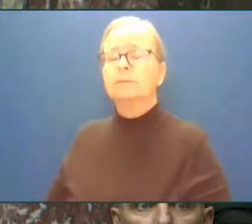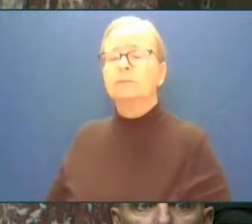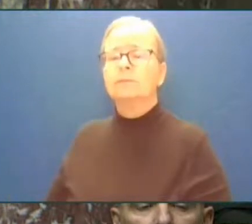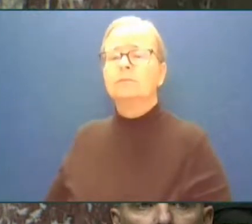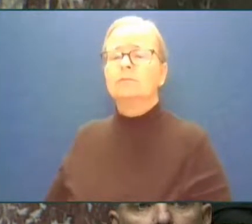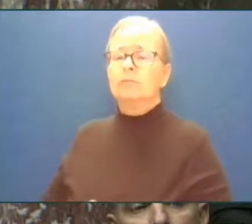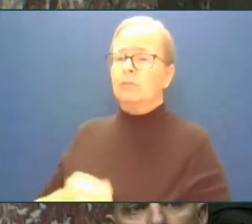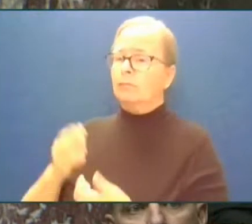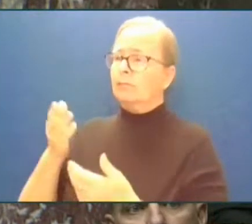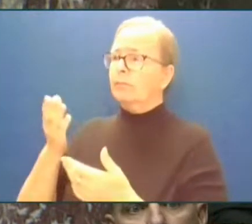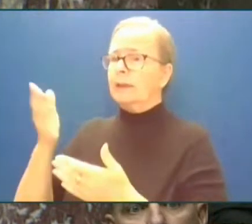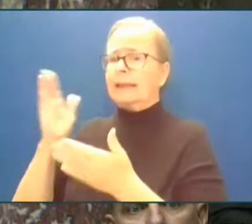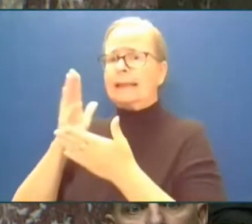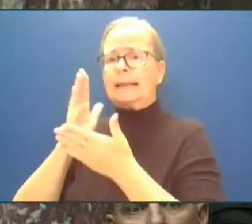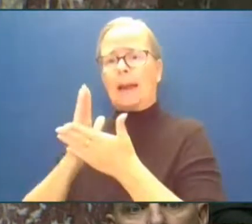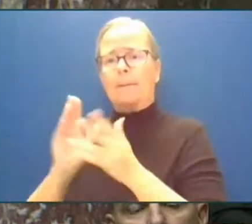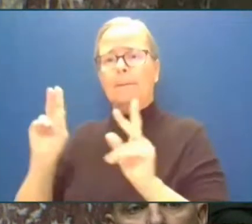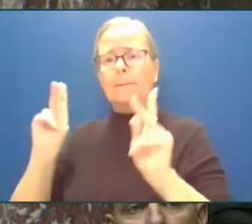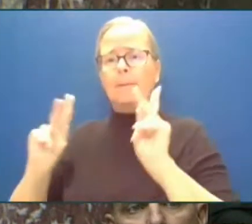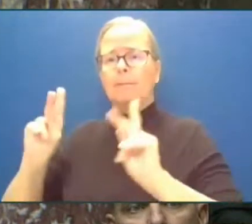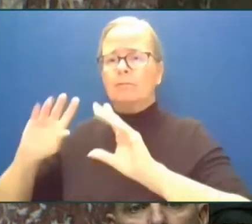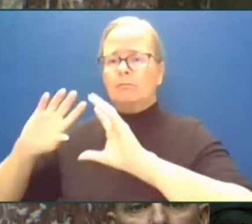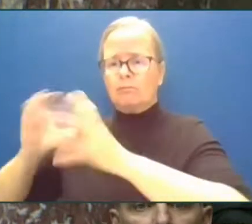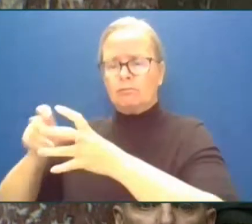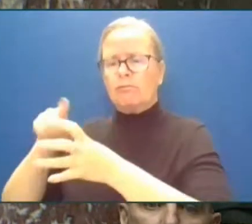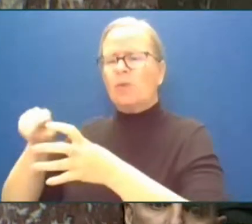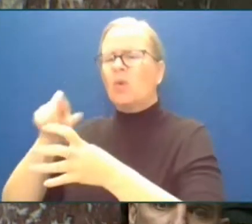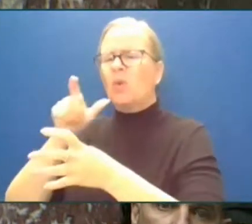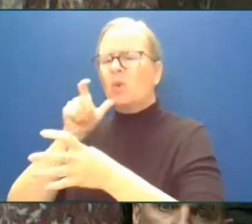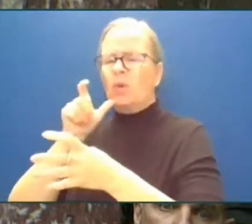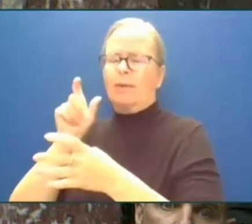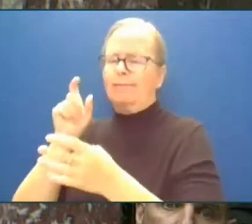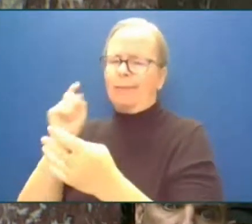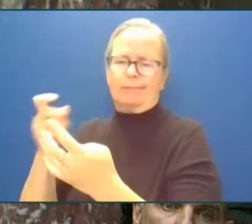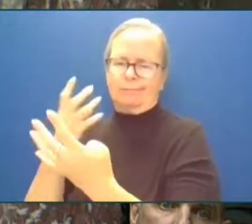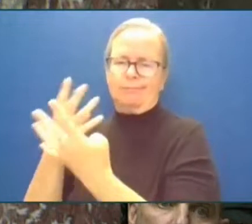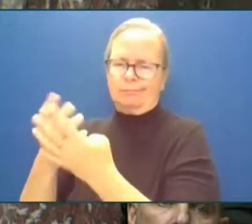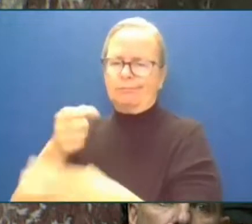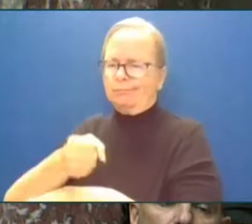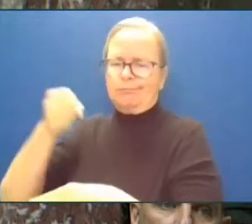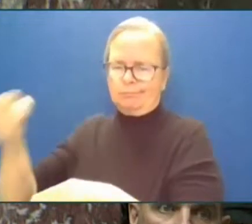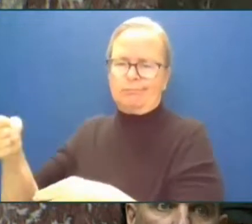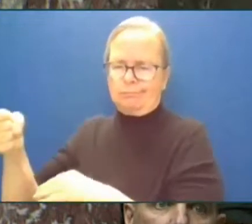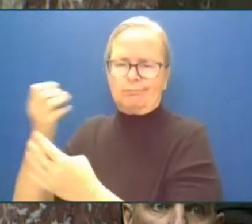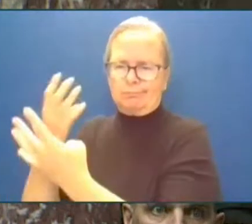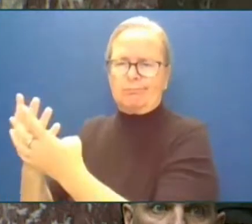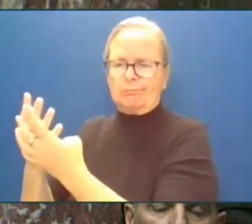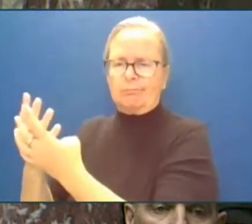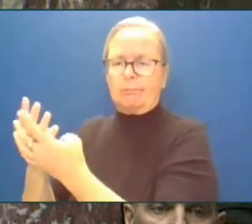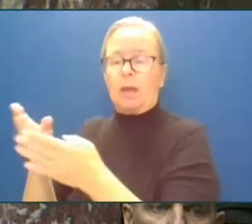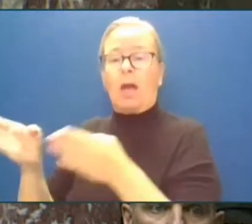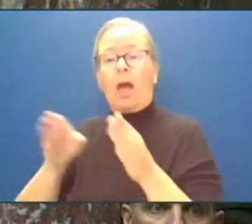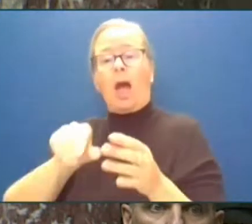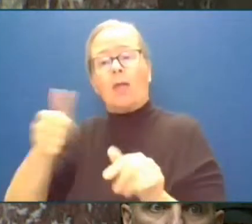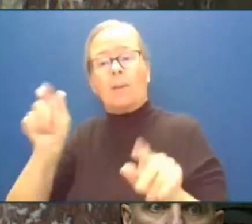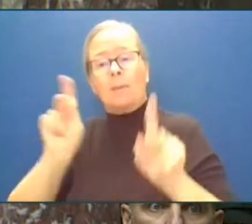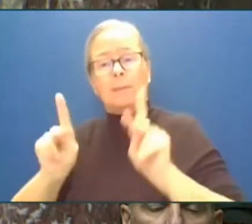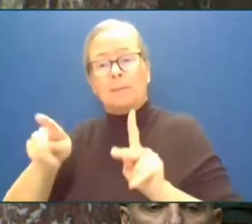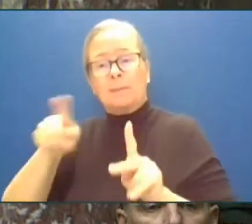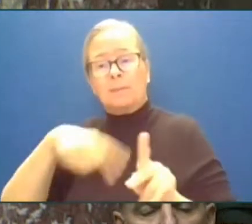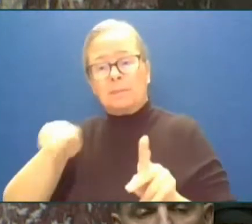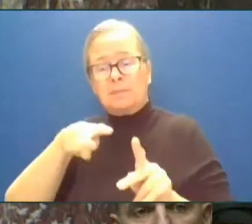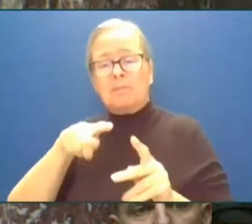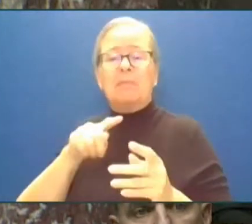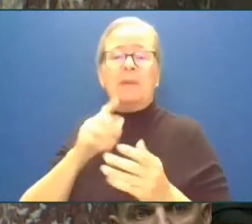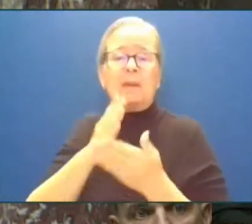answer. I also accept that there are people for whom mental health facilities are required. There are a variety of responses to deal